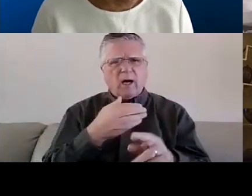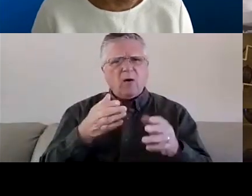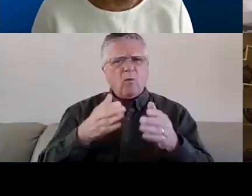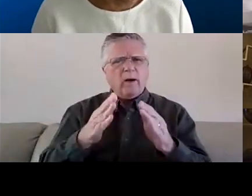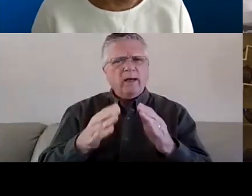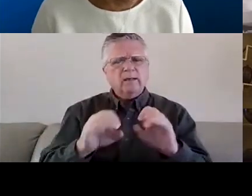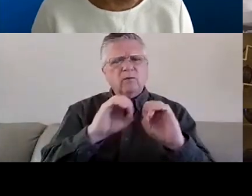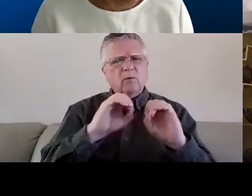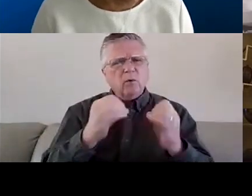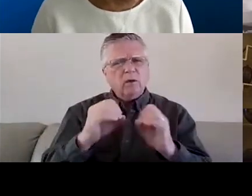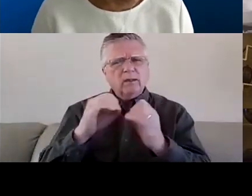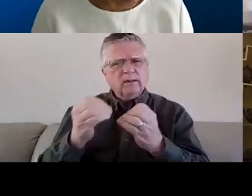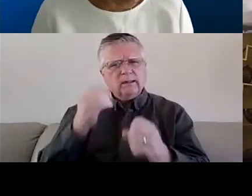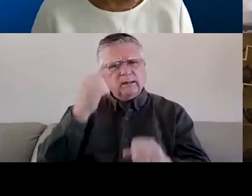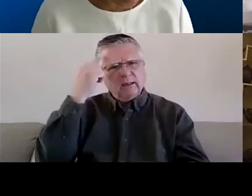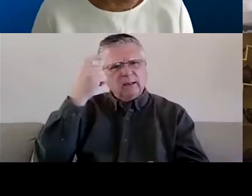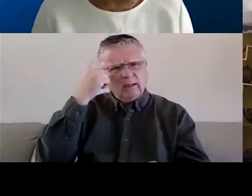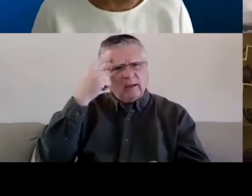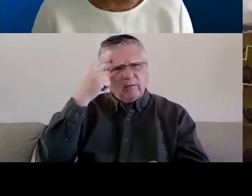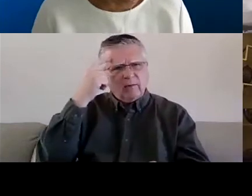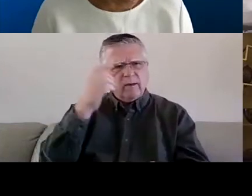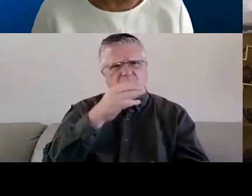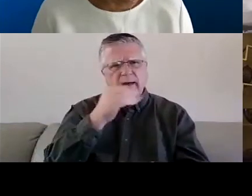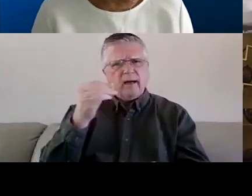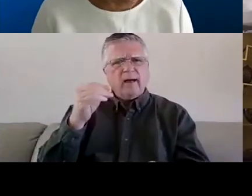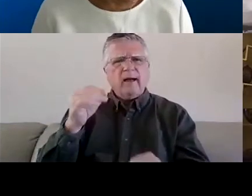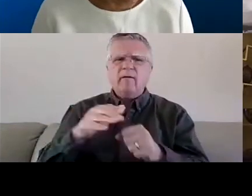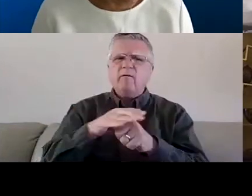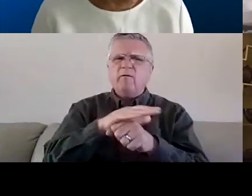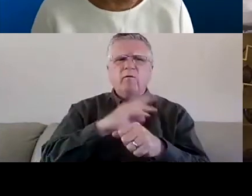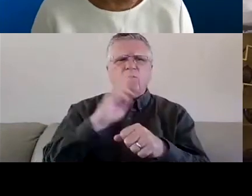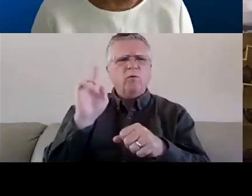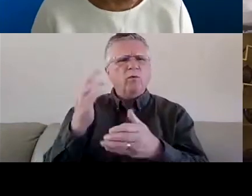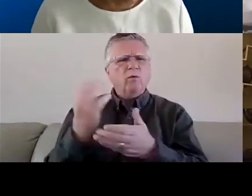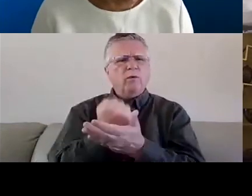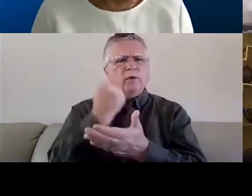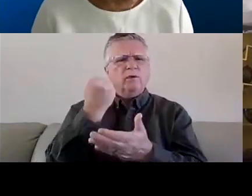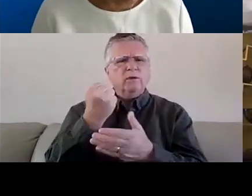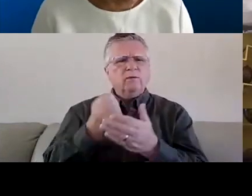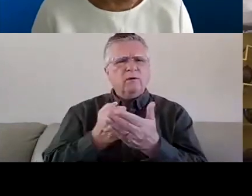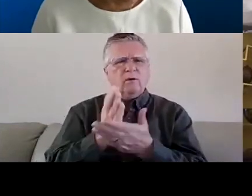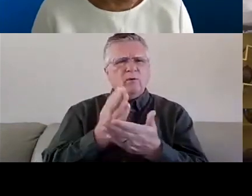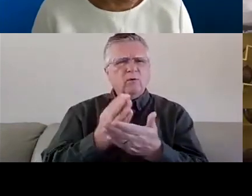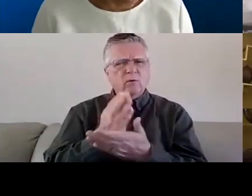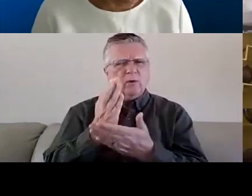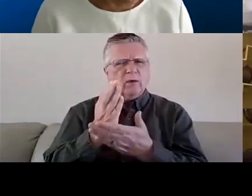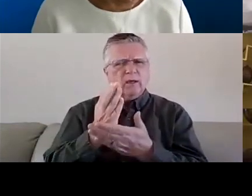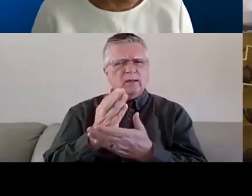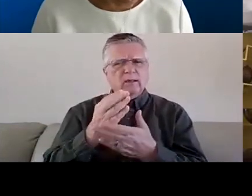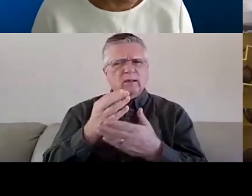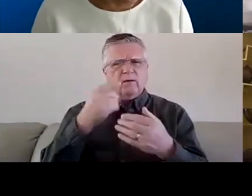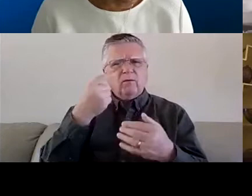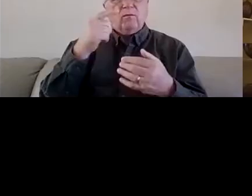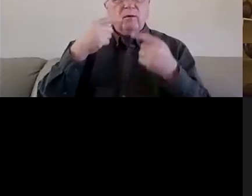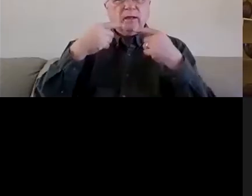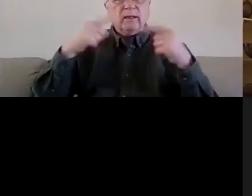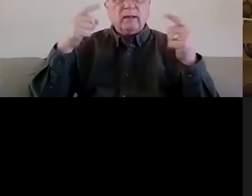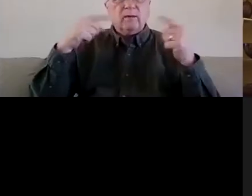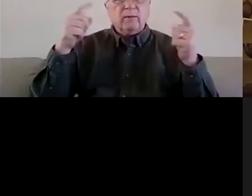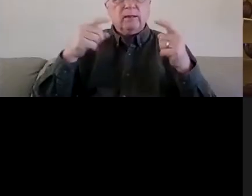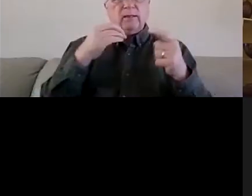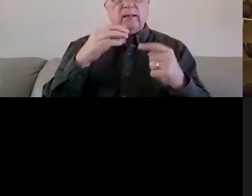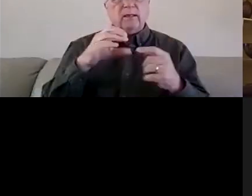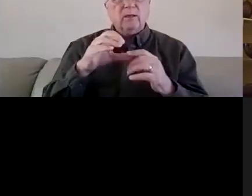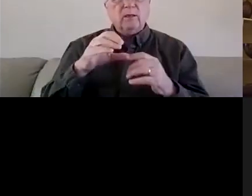government, and the full exercise of rights recognized in both declarations, constitutions, and